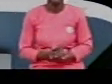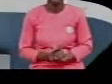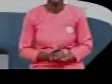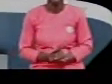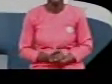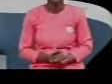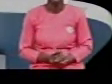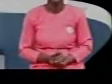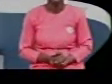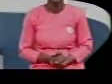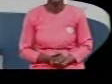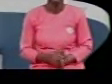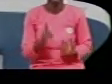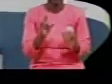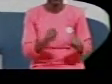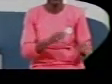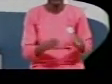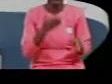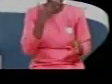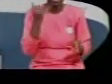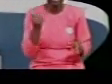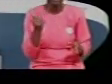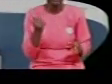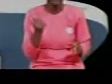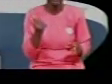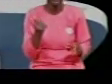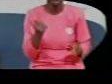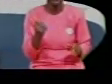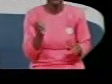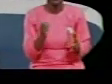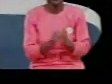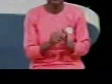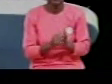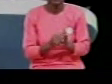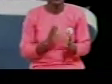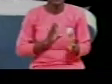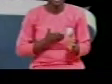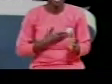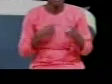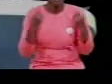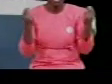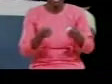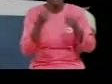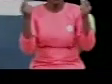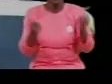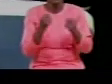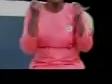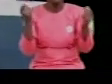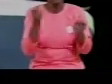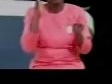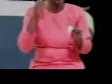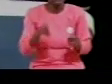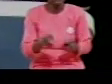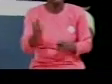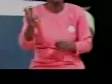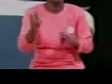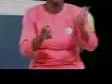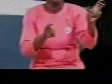We can do better than that so that hallelujah will travel to every nation of the world.